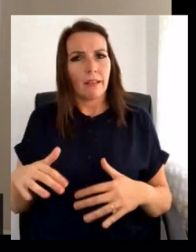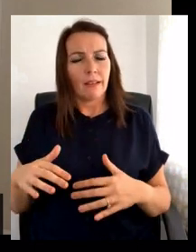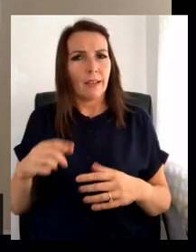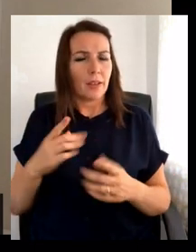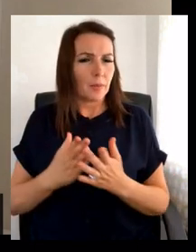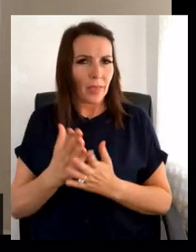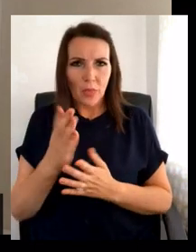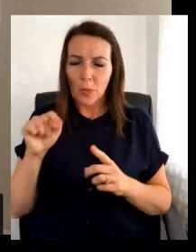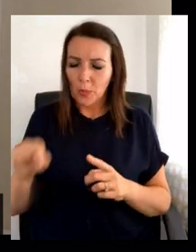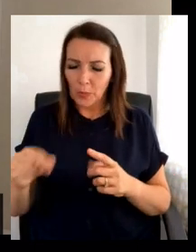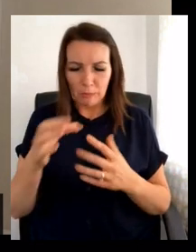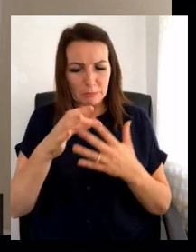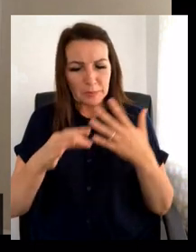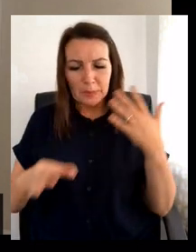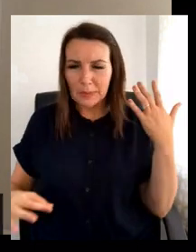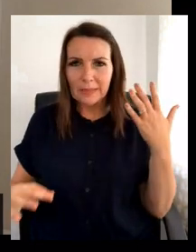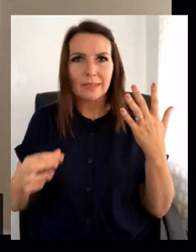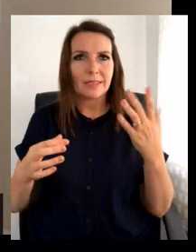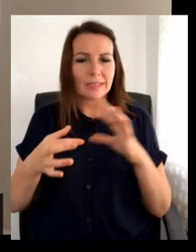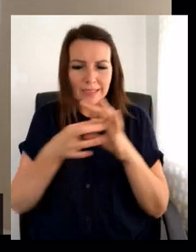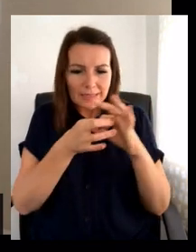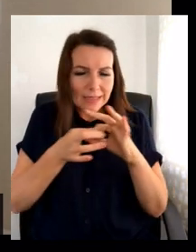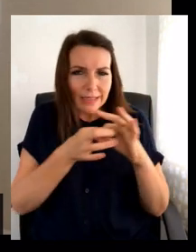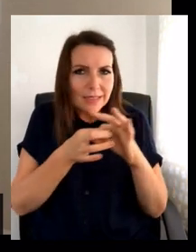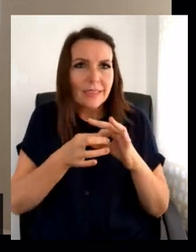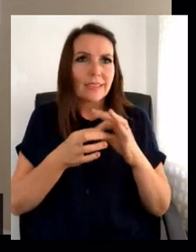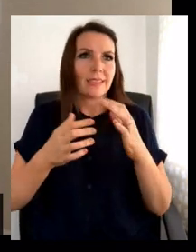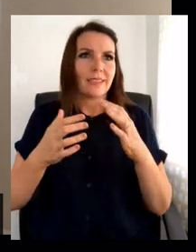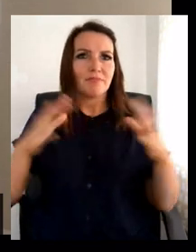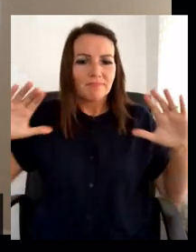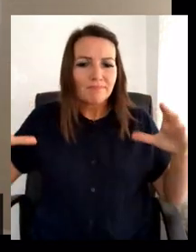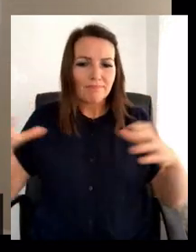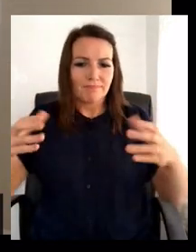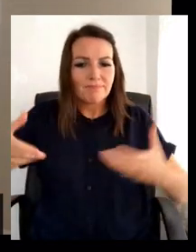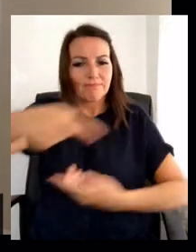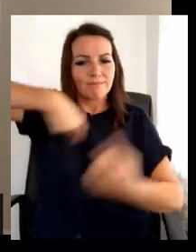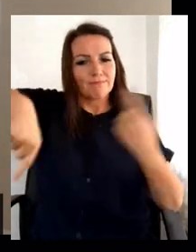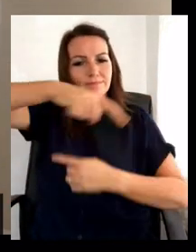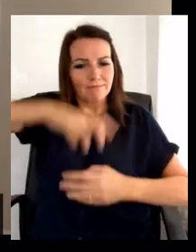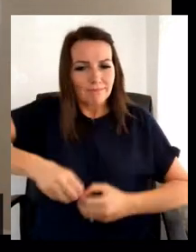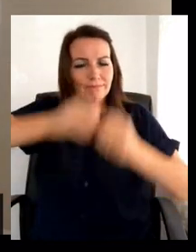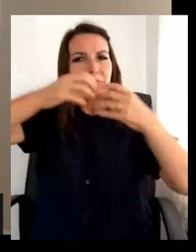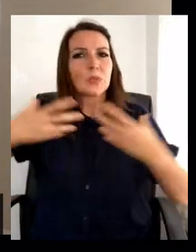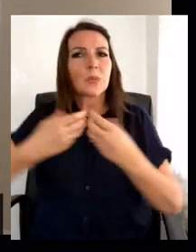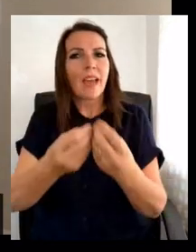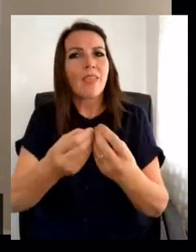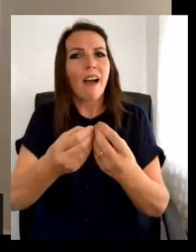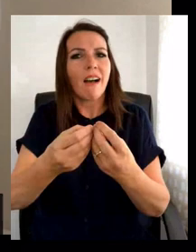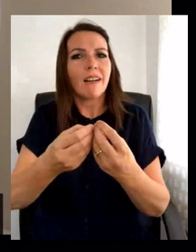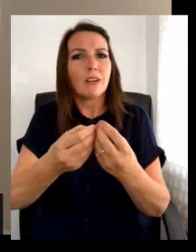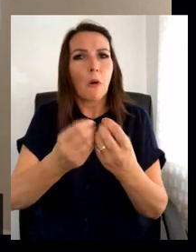this co-creation, co-presence, collective practice, collective creation or devising, all